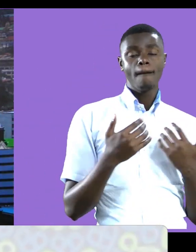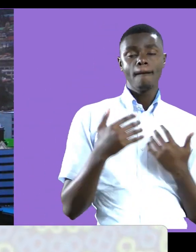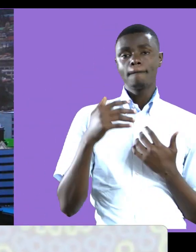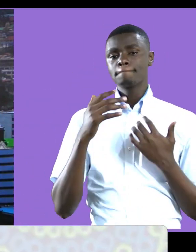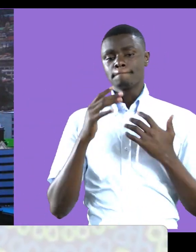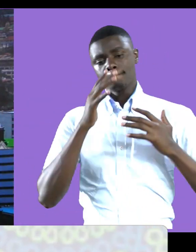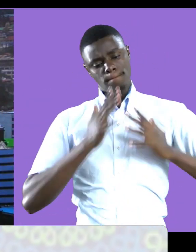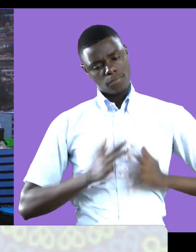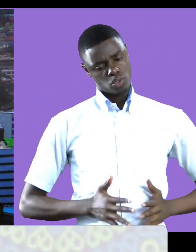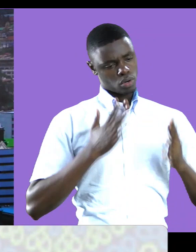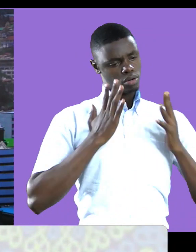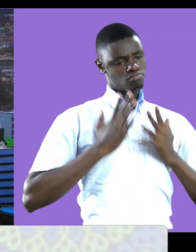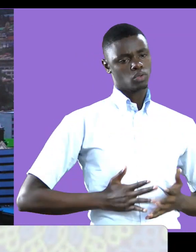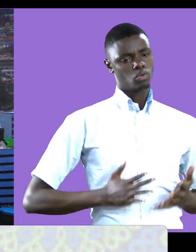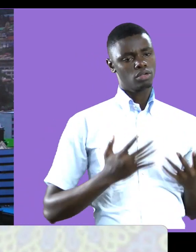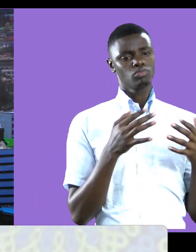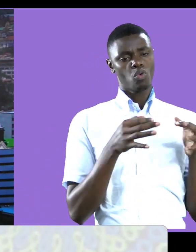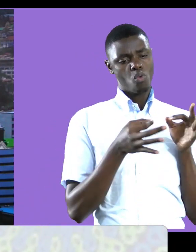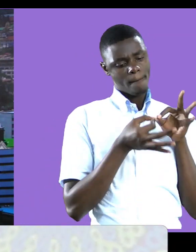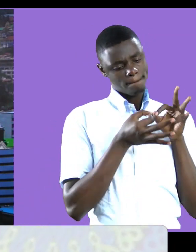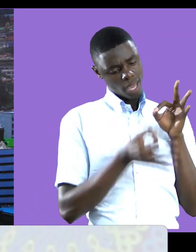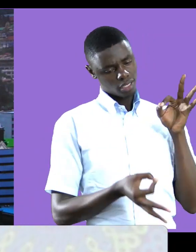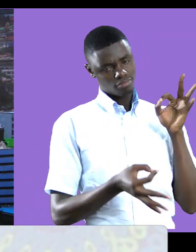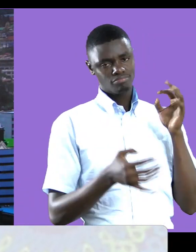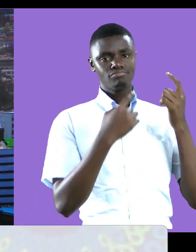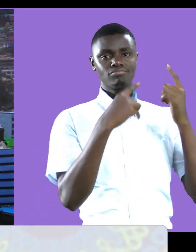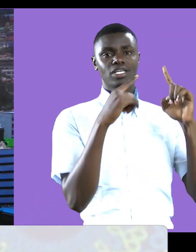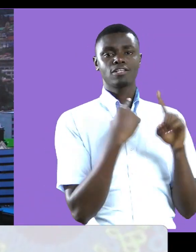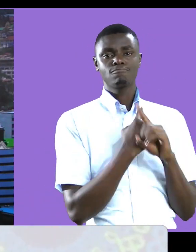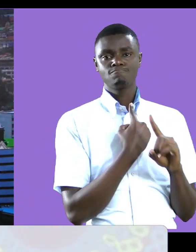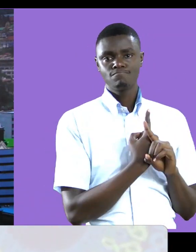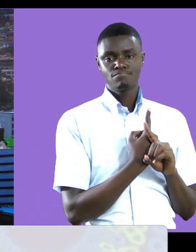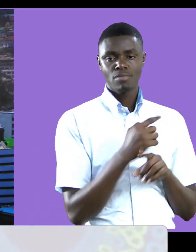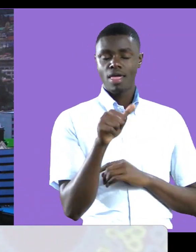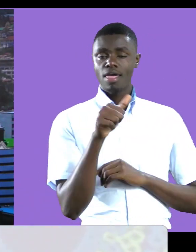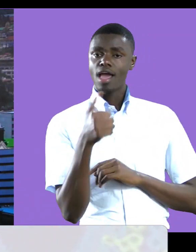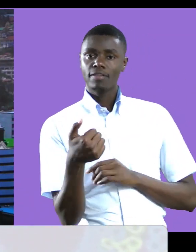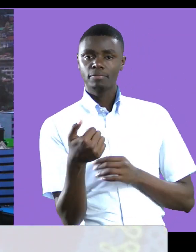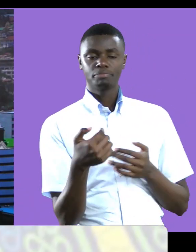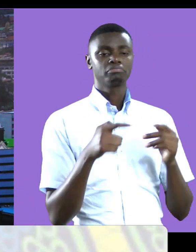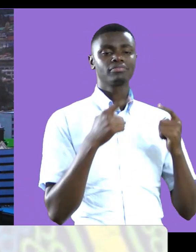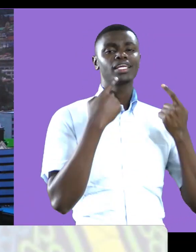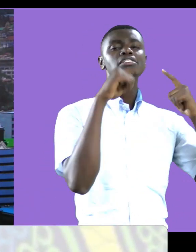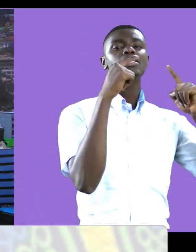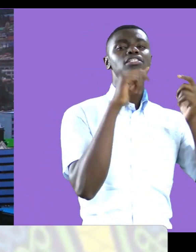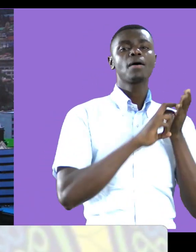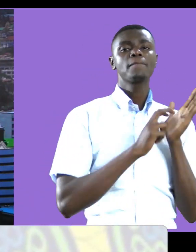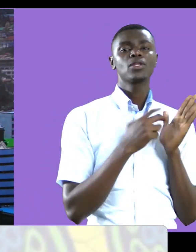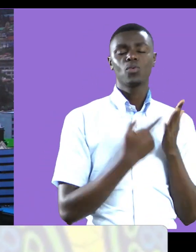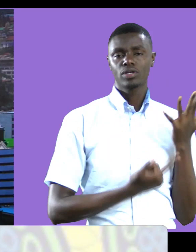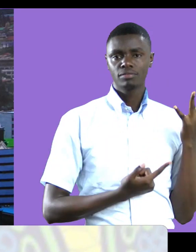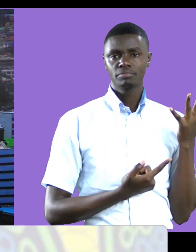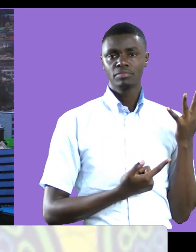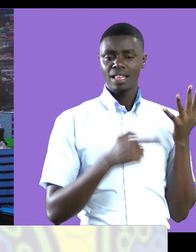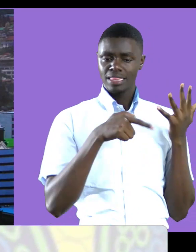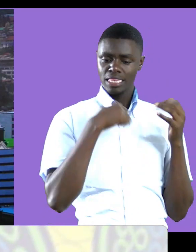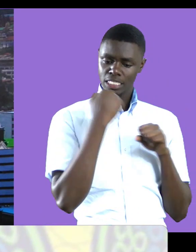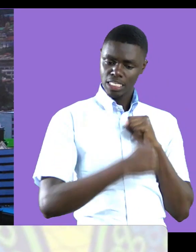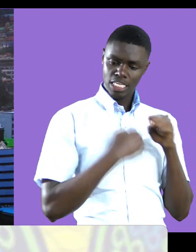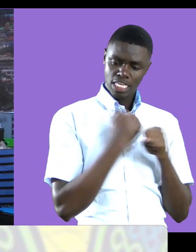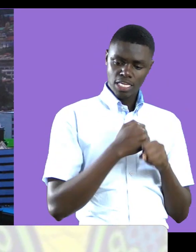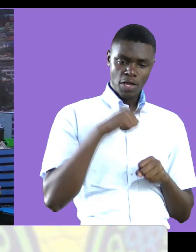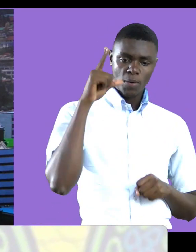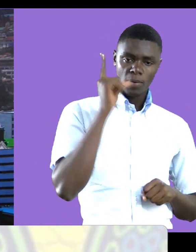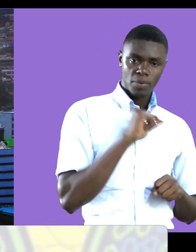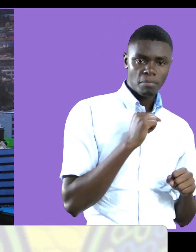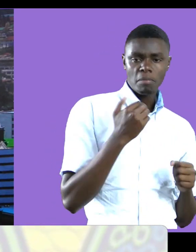anaweza kuwa na maisha success in very different ways. True. Kuna mtu mwenye success ni lazima hii mwaka ikiisha nikuwe na kitu